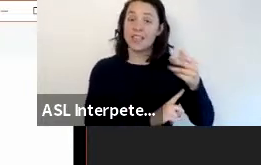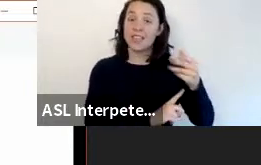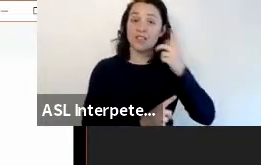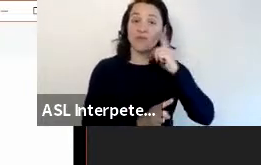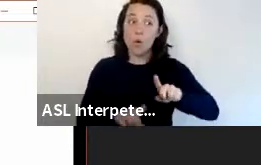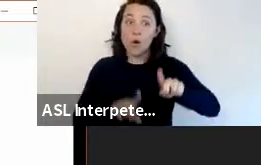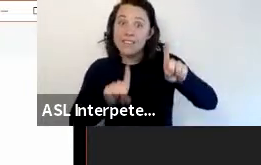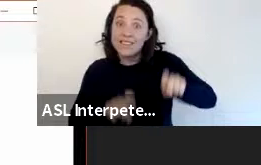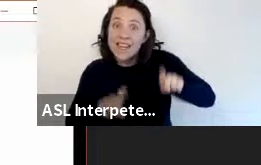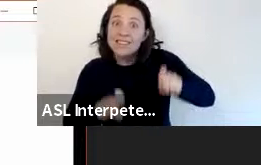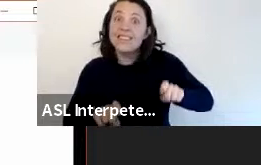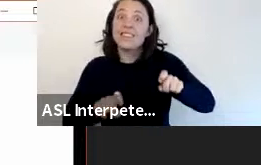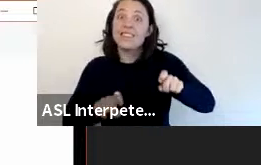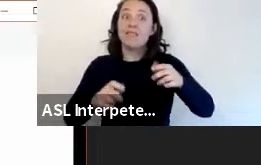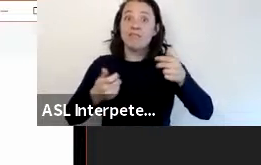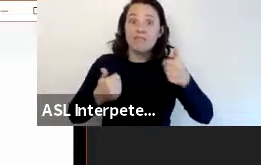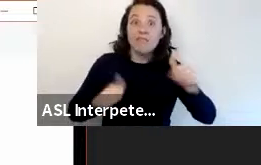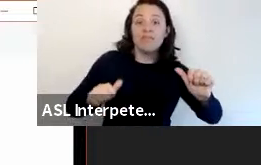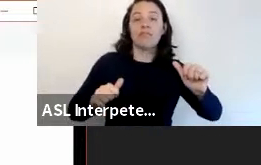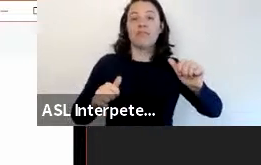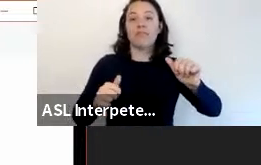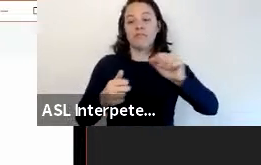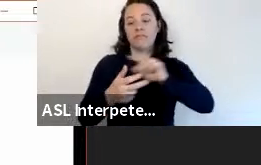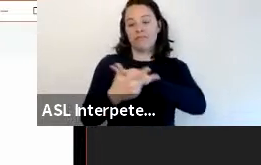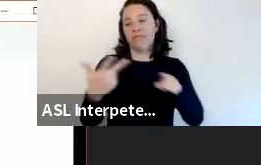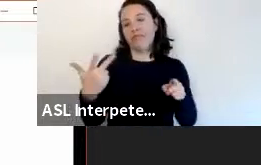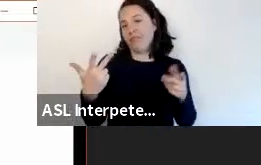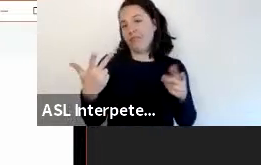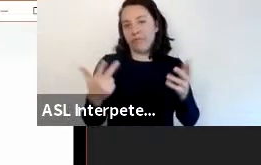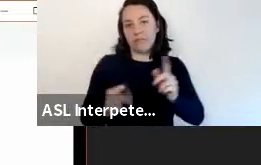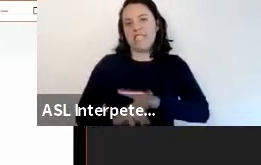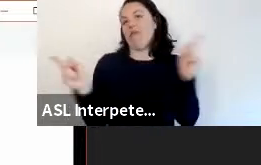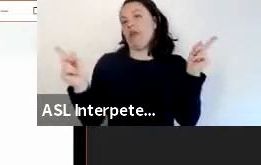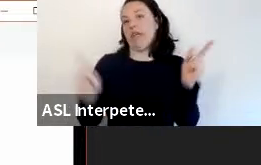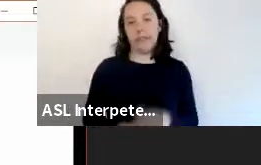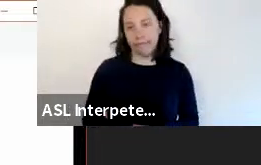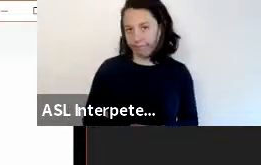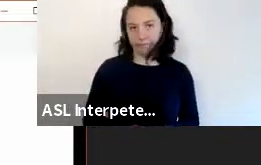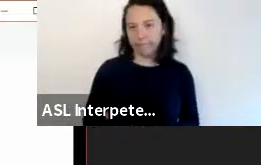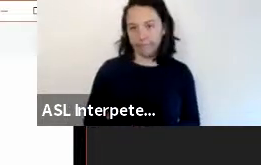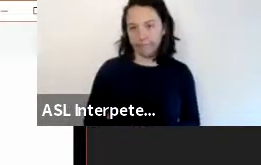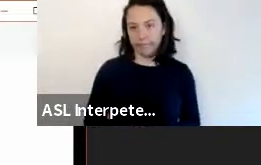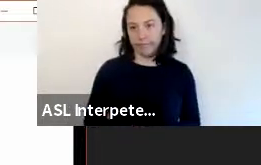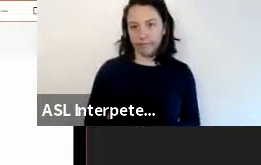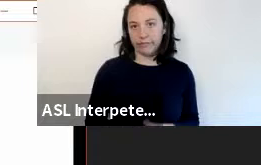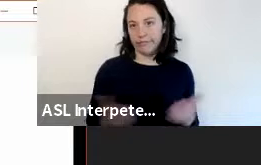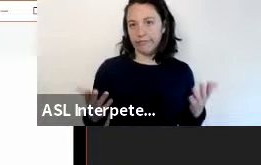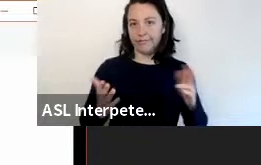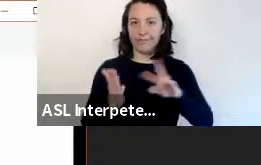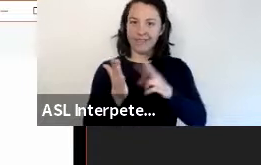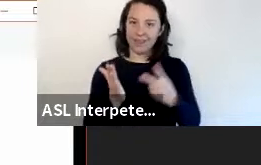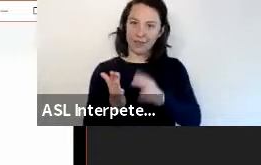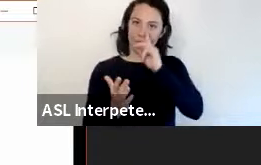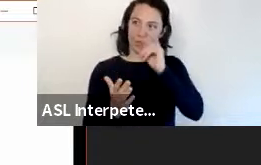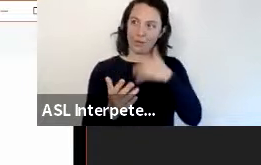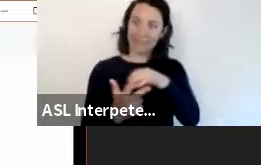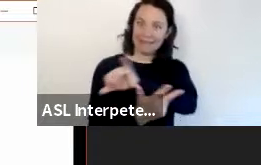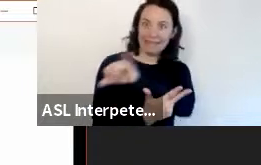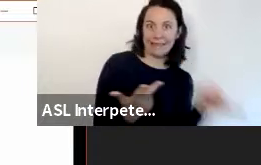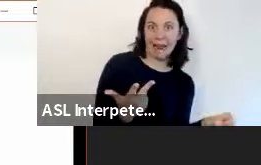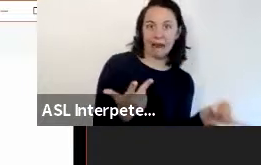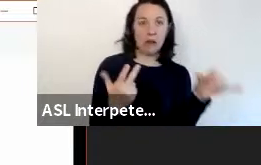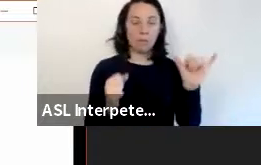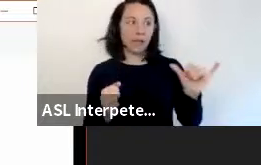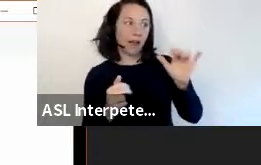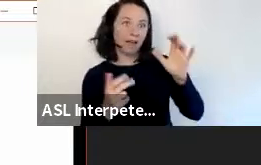result, you are not comparing apples and apples. In this case, you are comparing apples and bananas, or apples and oranges, as the saying